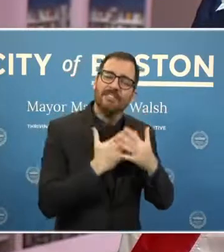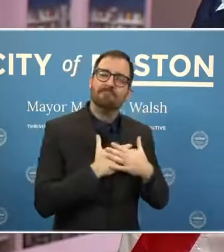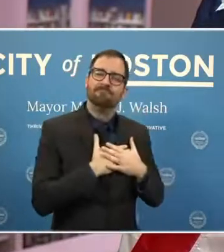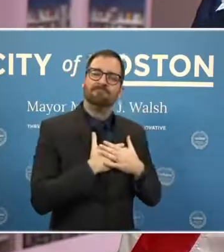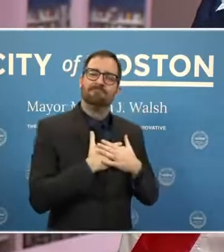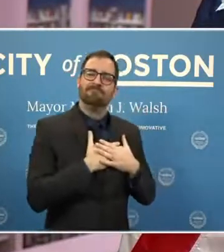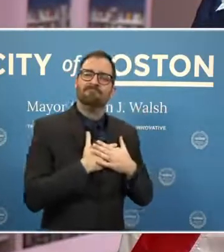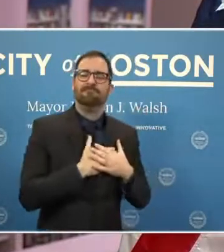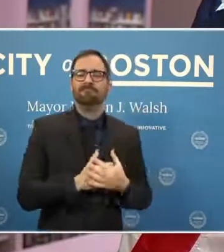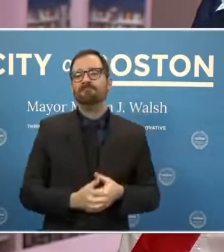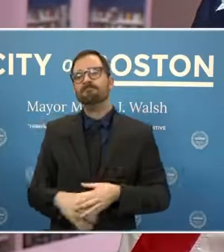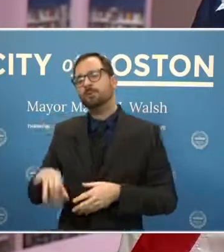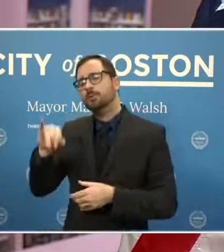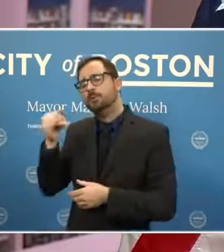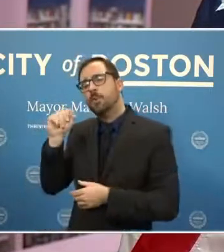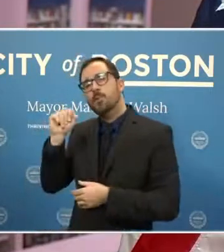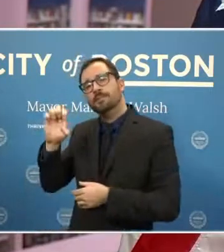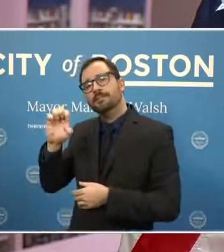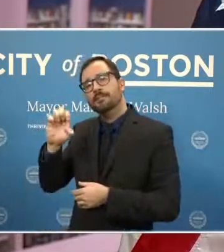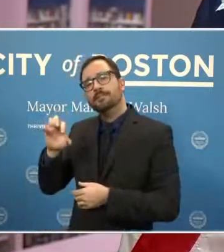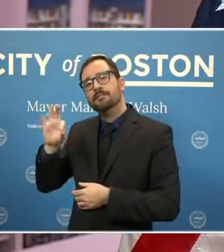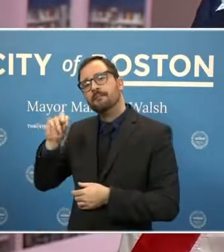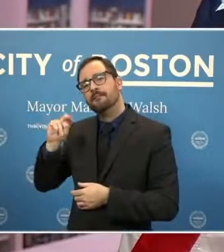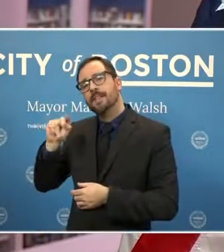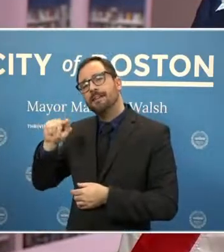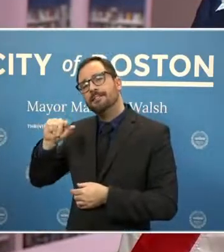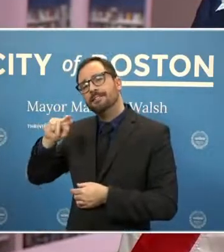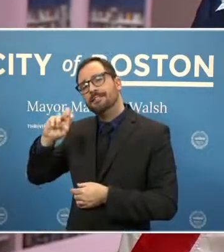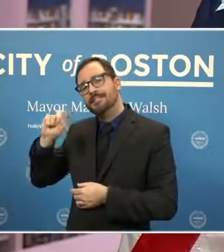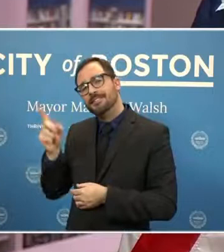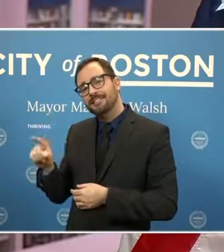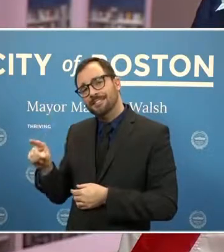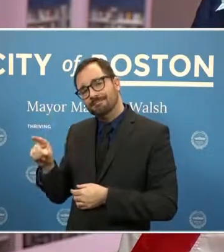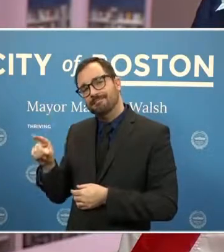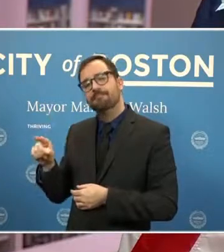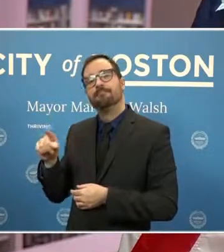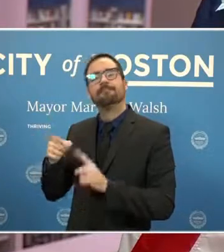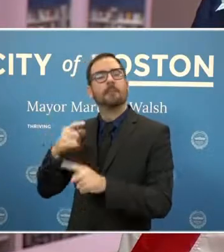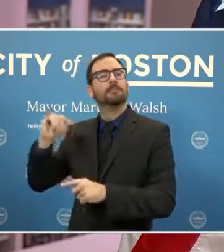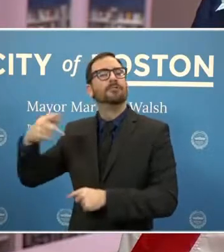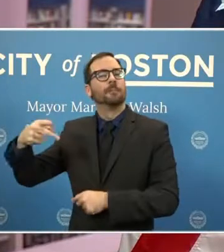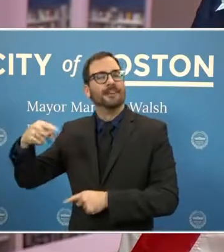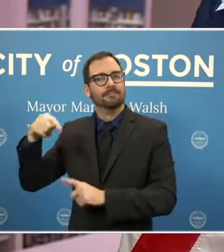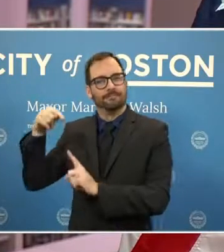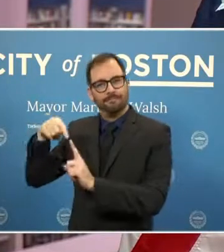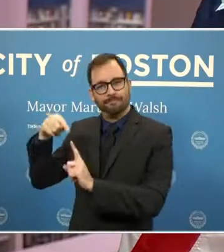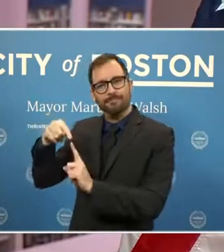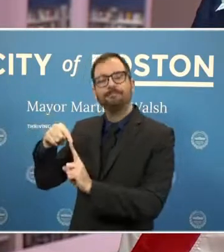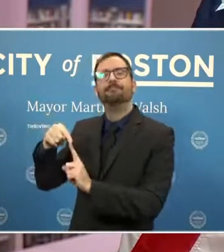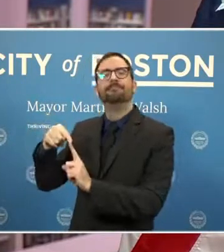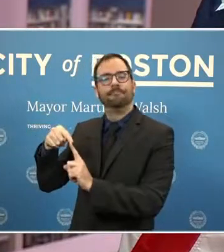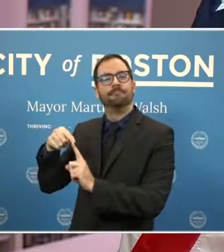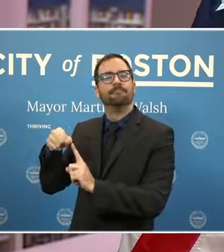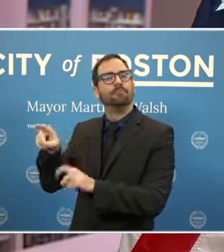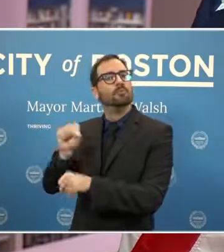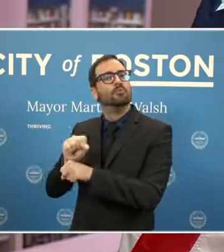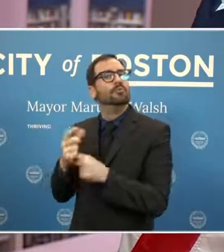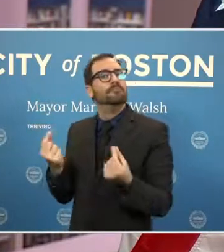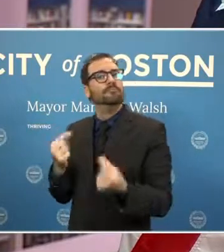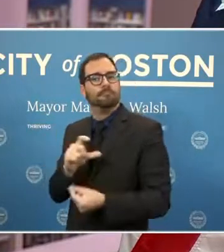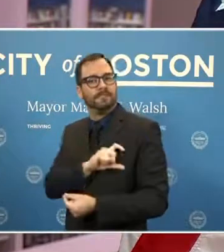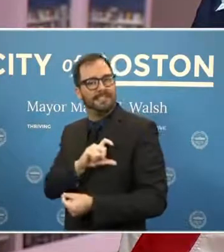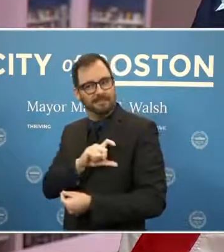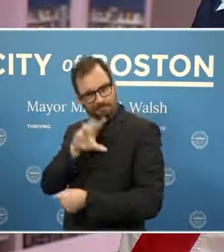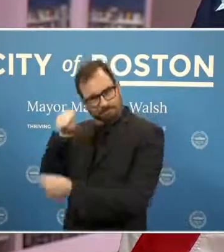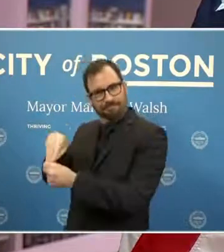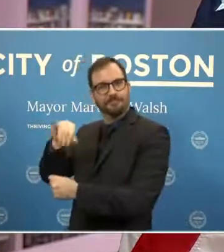served Jamaica Plain in this city for a quarter of a century. His son Keaton said, being a police officer for him was